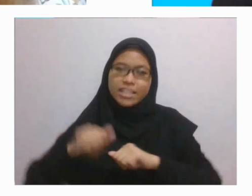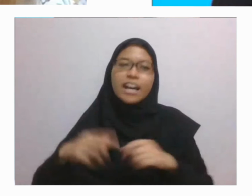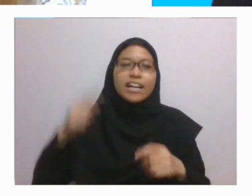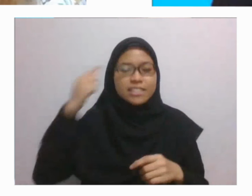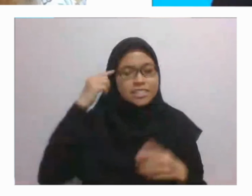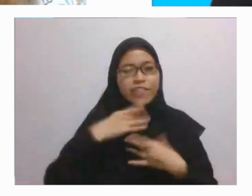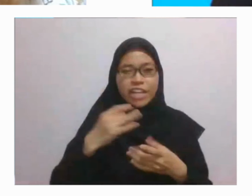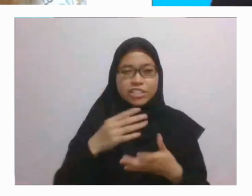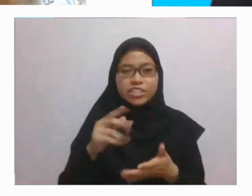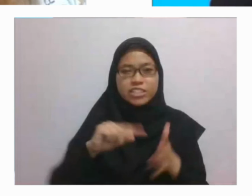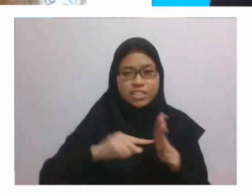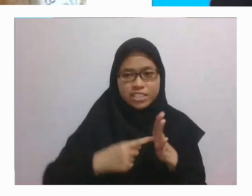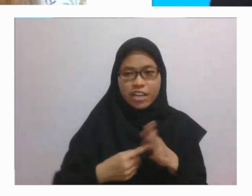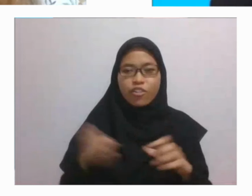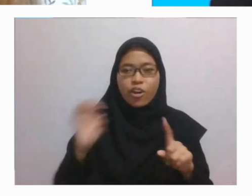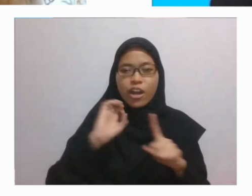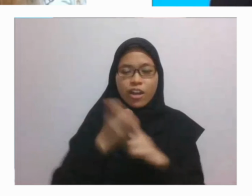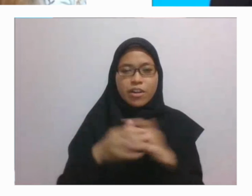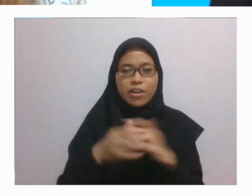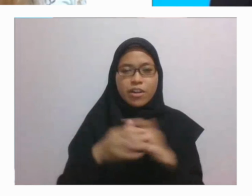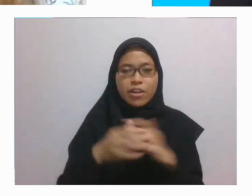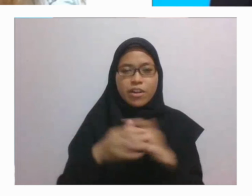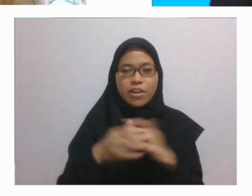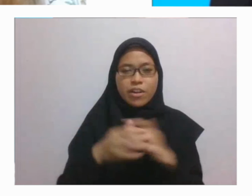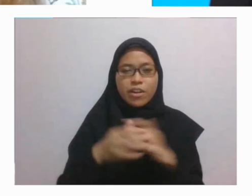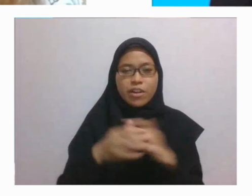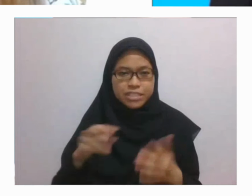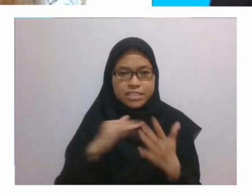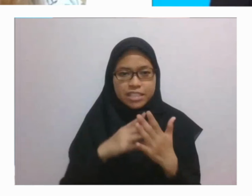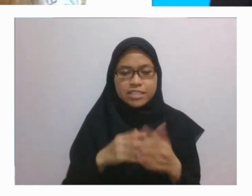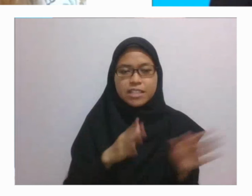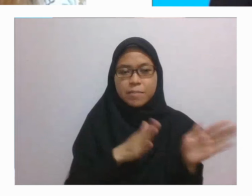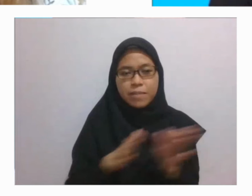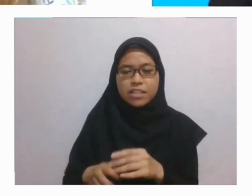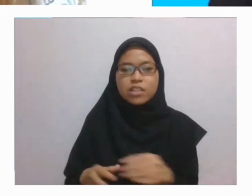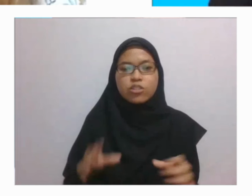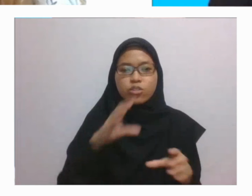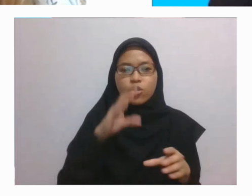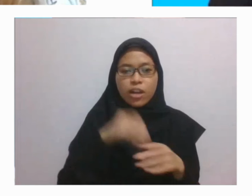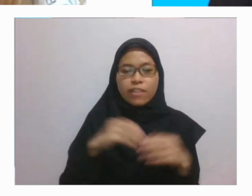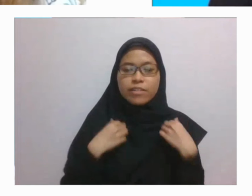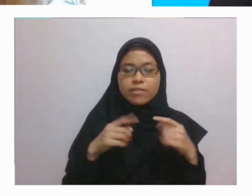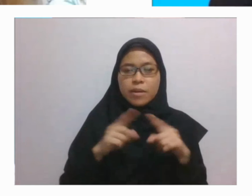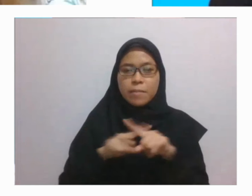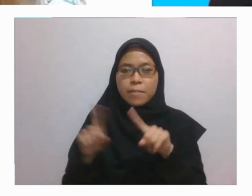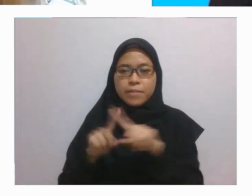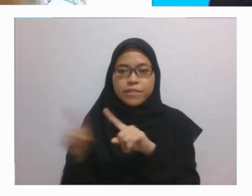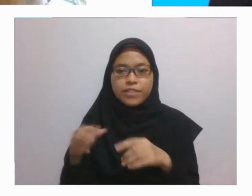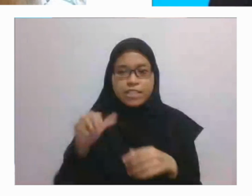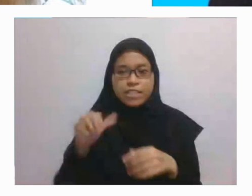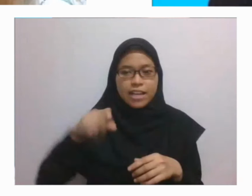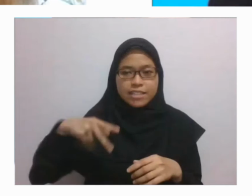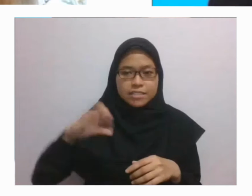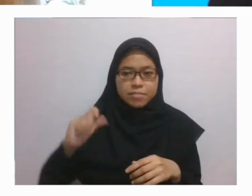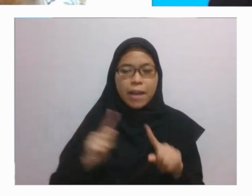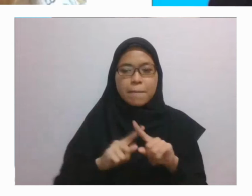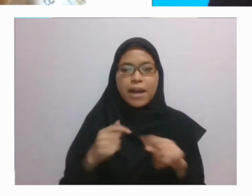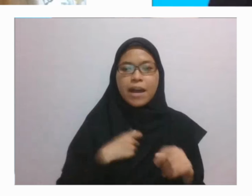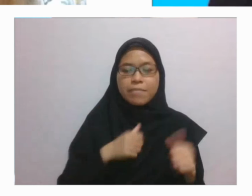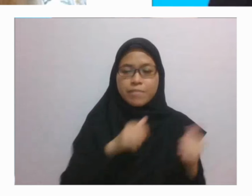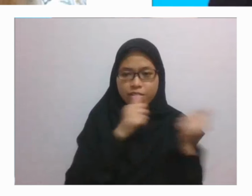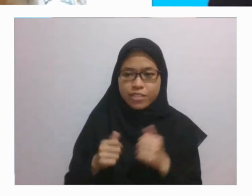environmental sciences, environmental studies, urban studies and planning, which also contain many of these different aspects. But I'm afraid,